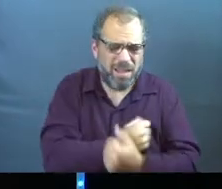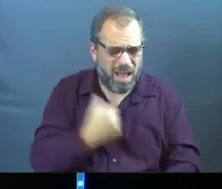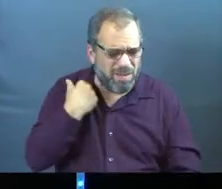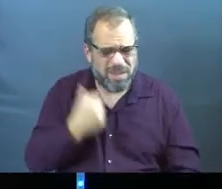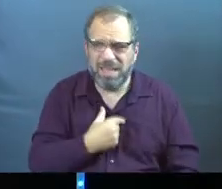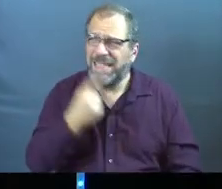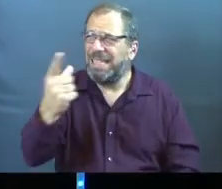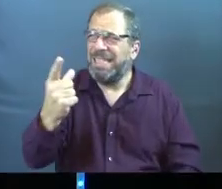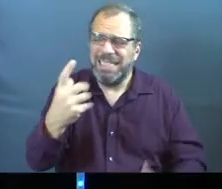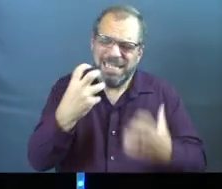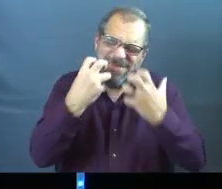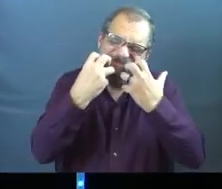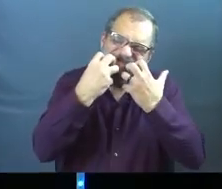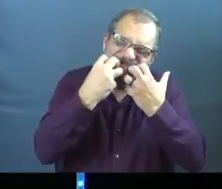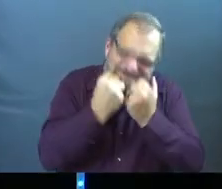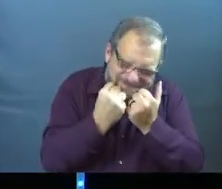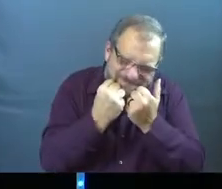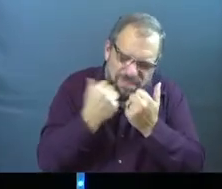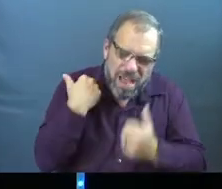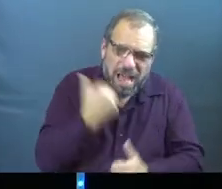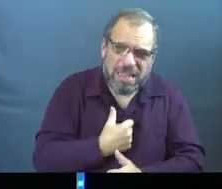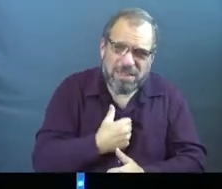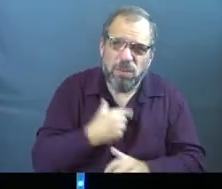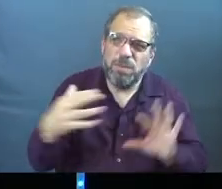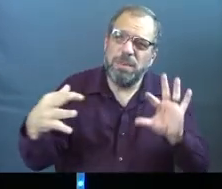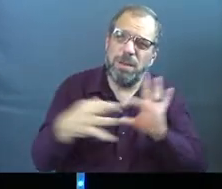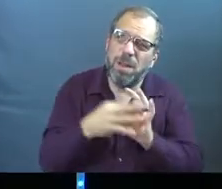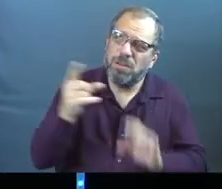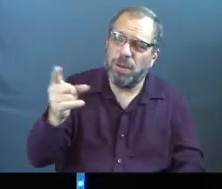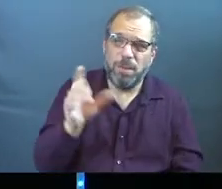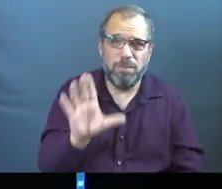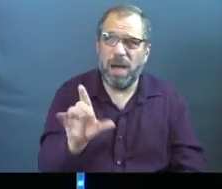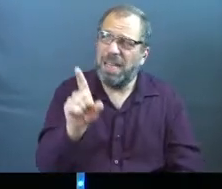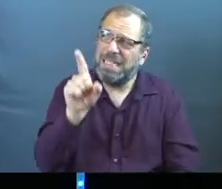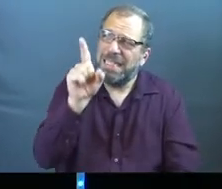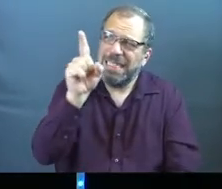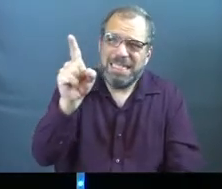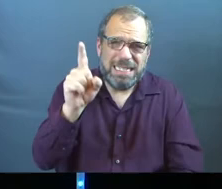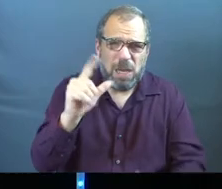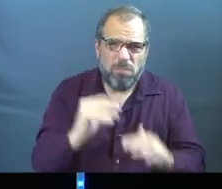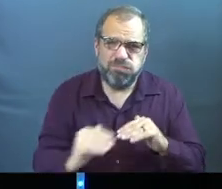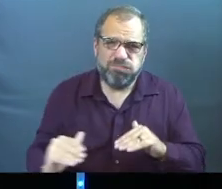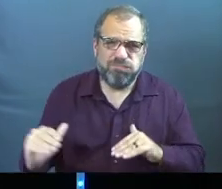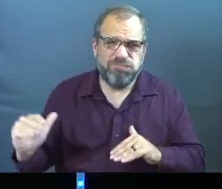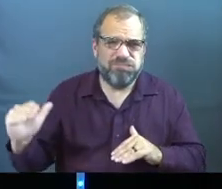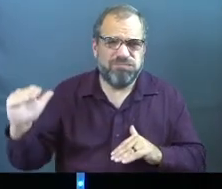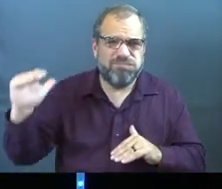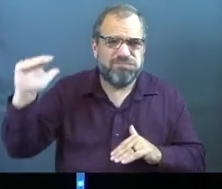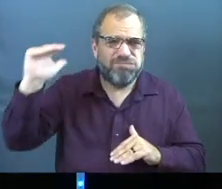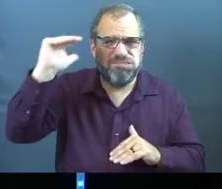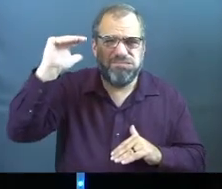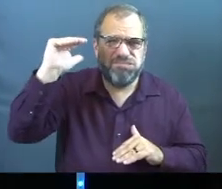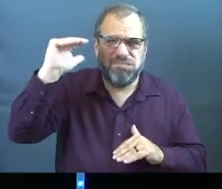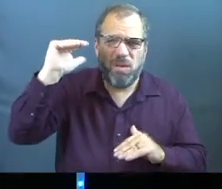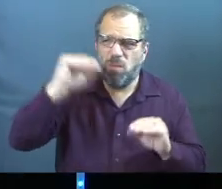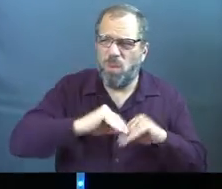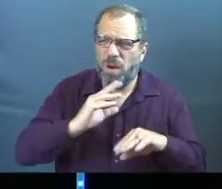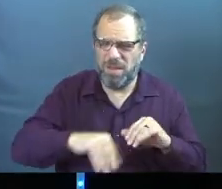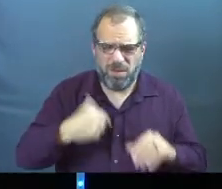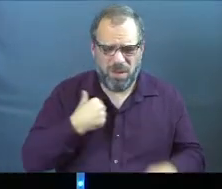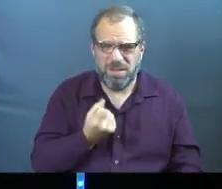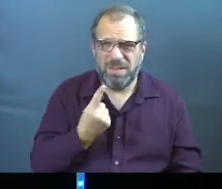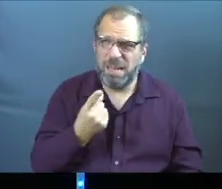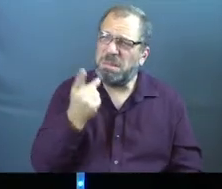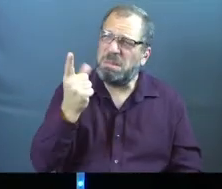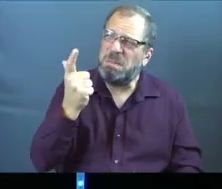are his most prized possession. We are his. But man, is he way more than we'll ever understand or know. God is